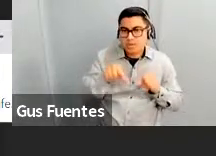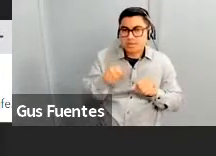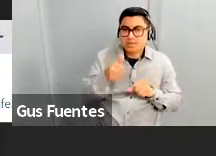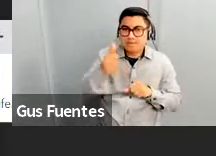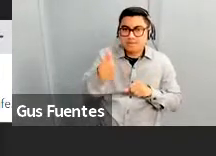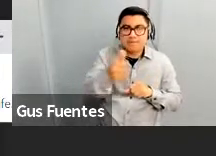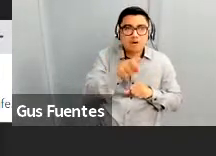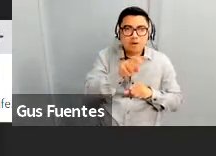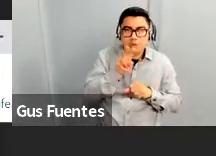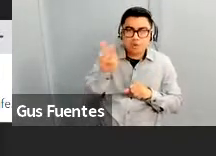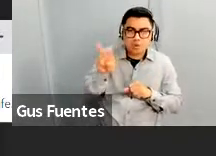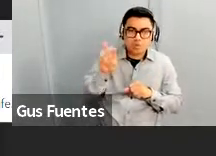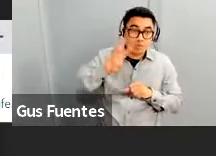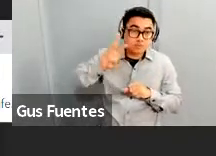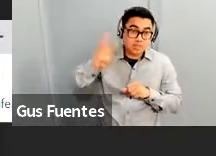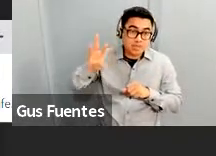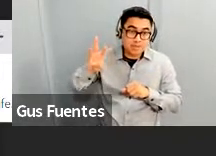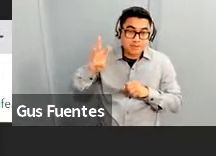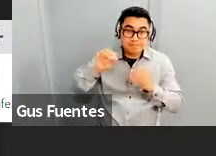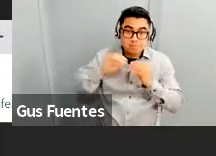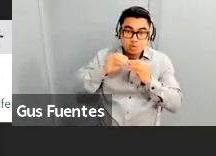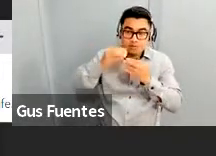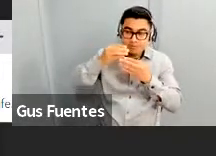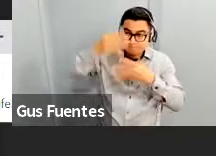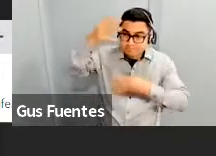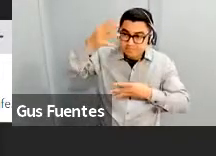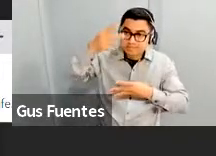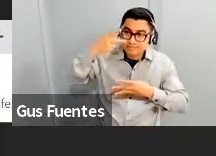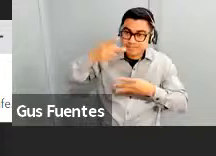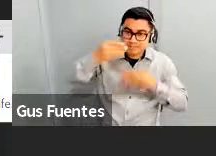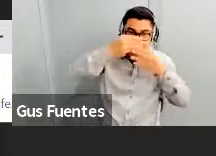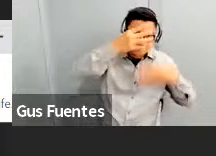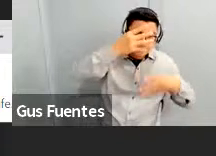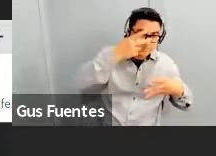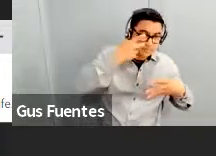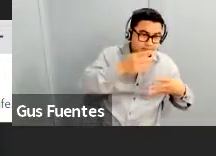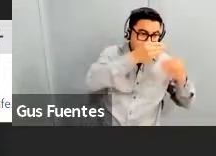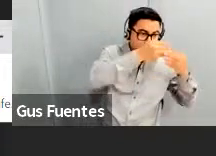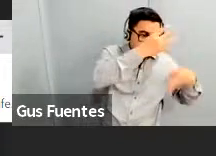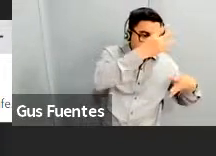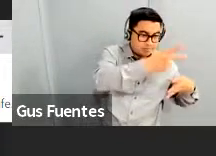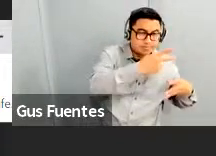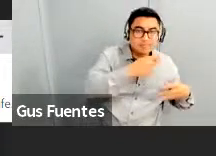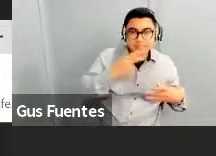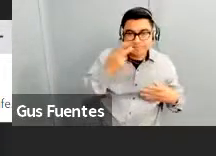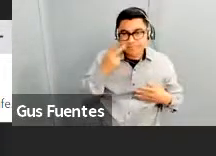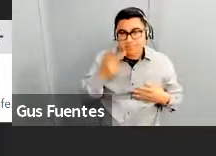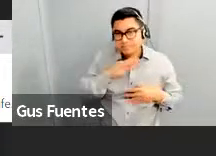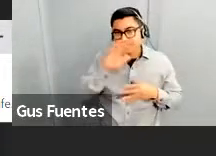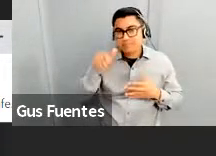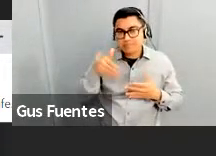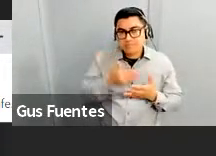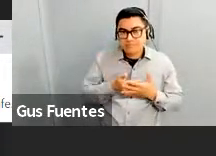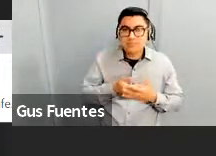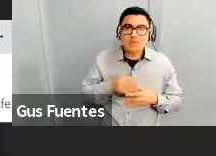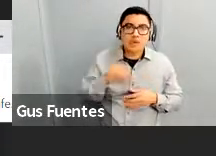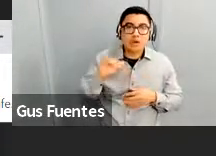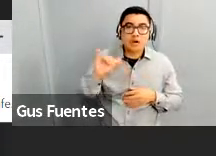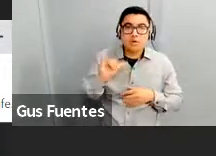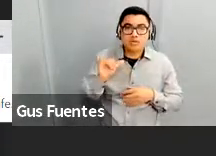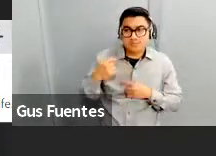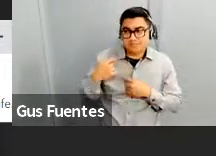We have a lot in here on school safety. We have hired a tremendous number of counselors over the years through input from